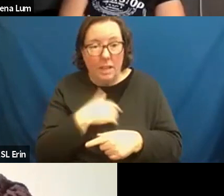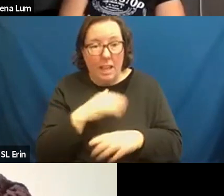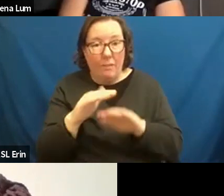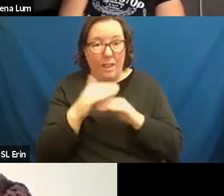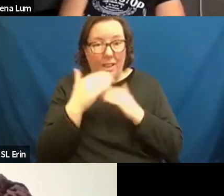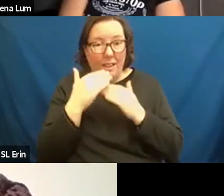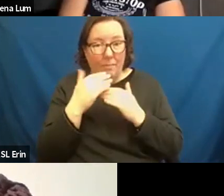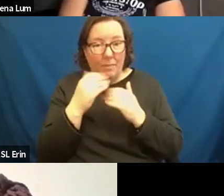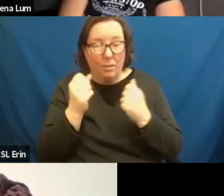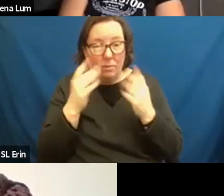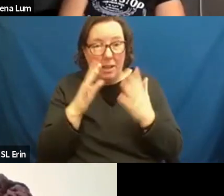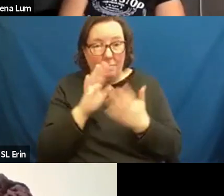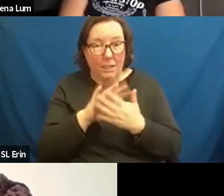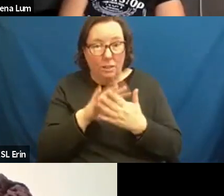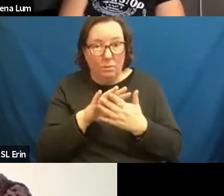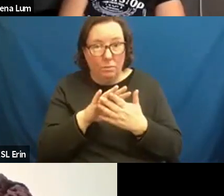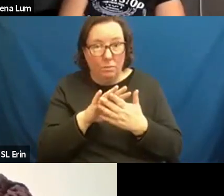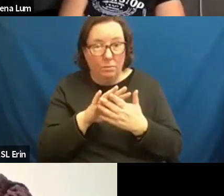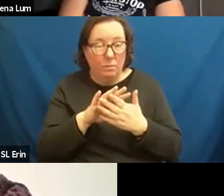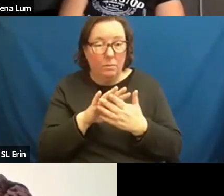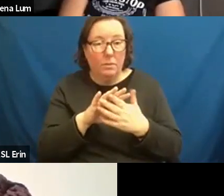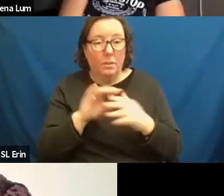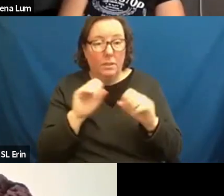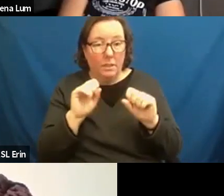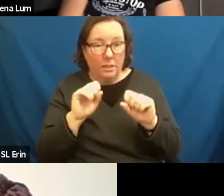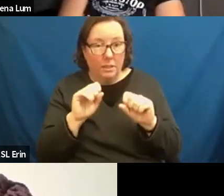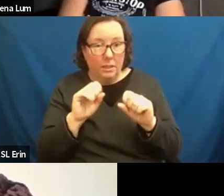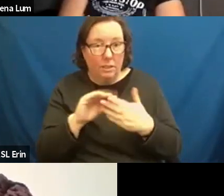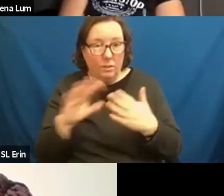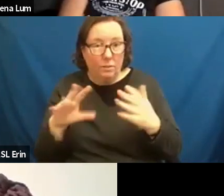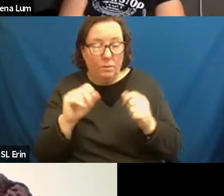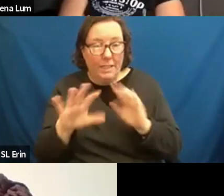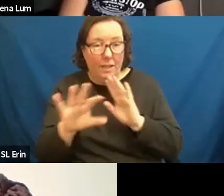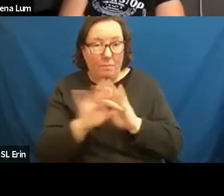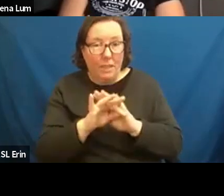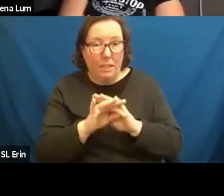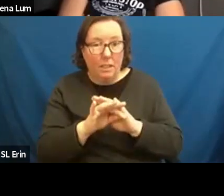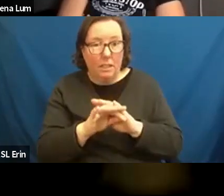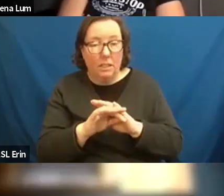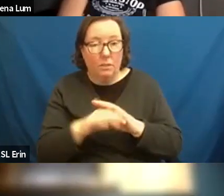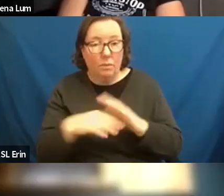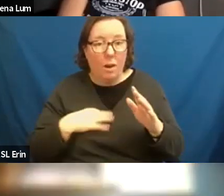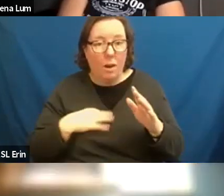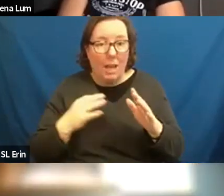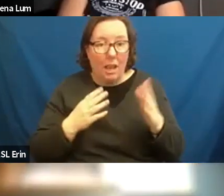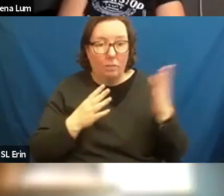the number of schools that a student can apply